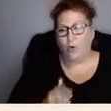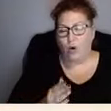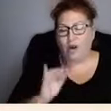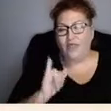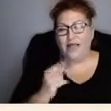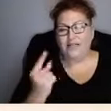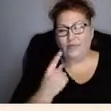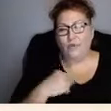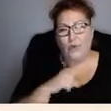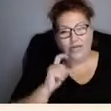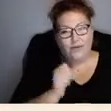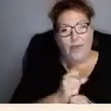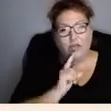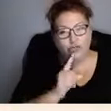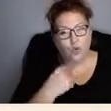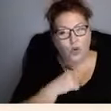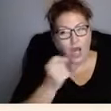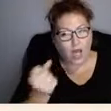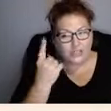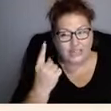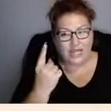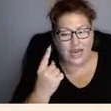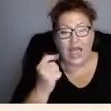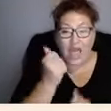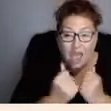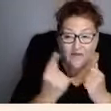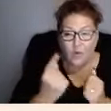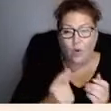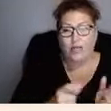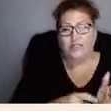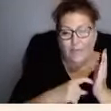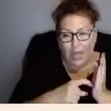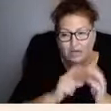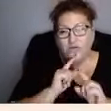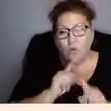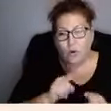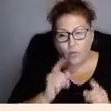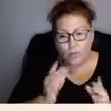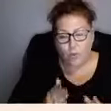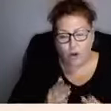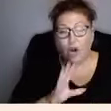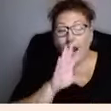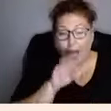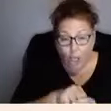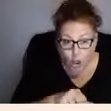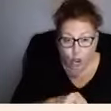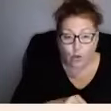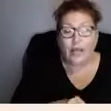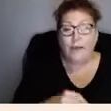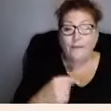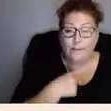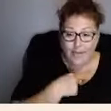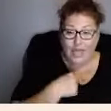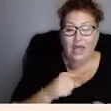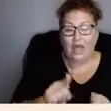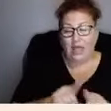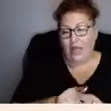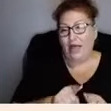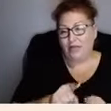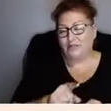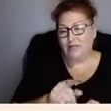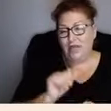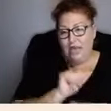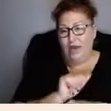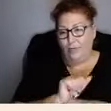make sure we understand. Everyone is a mandatory reporter, including me as an employee